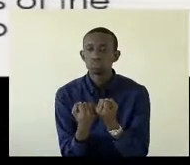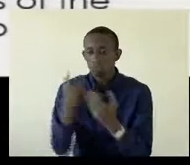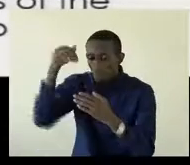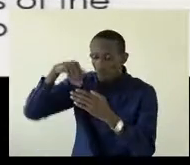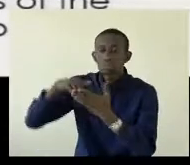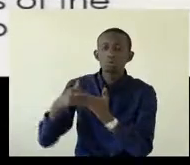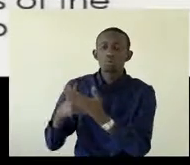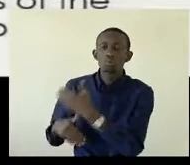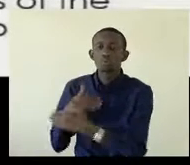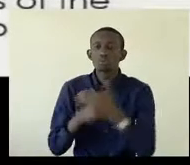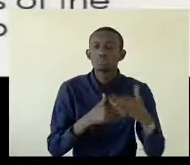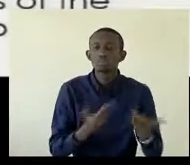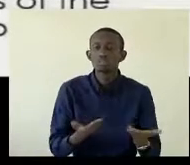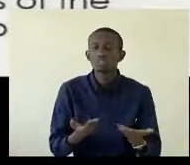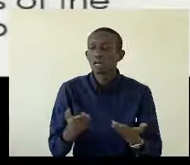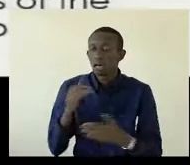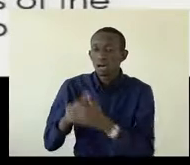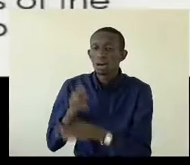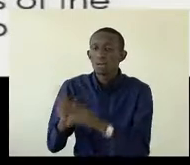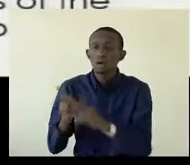that society will benefit from?